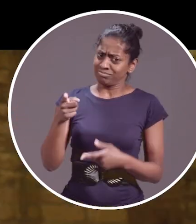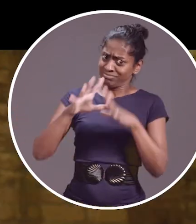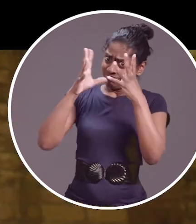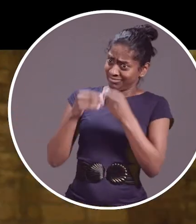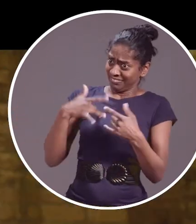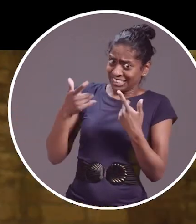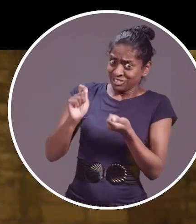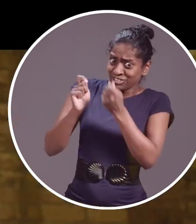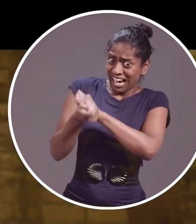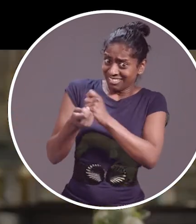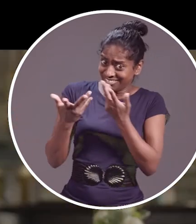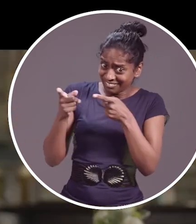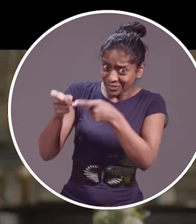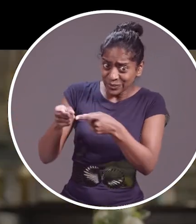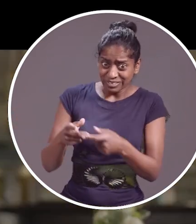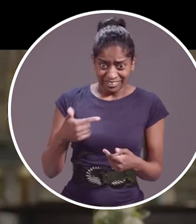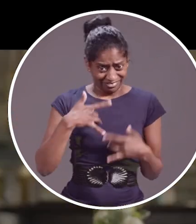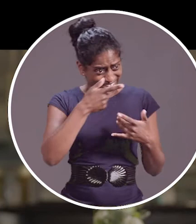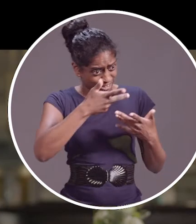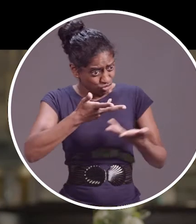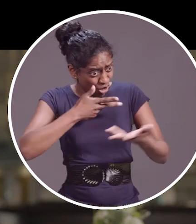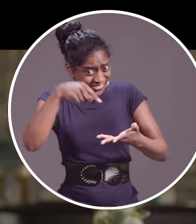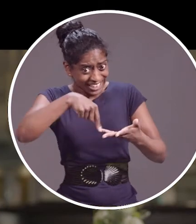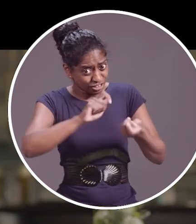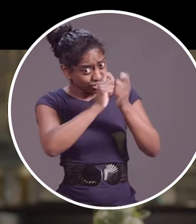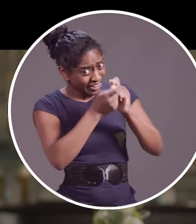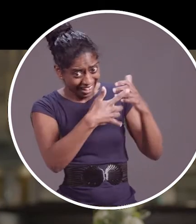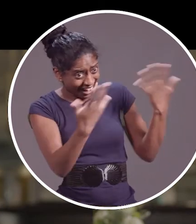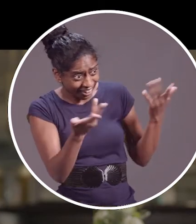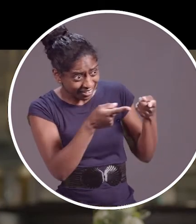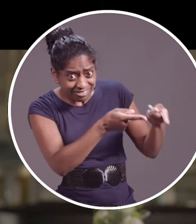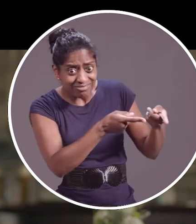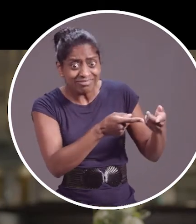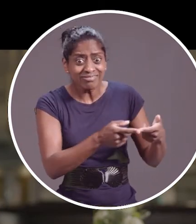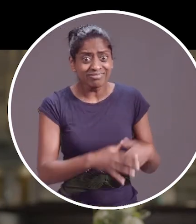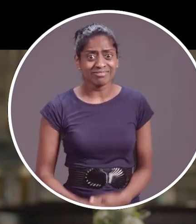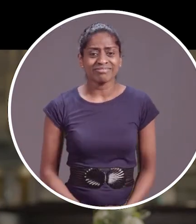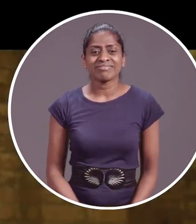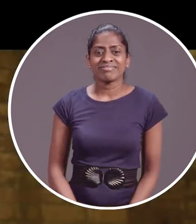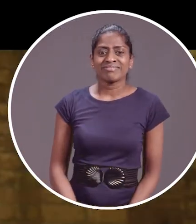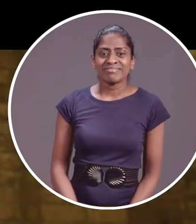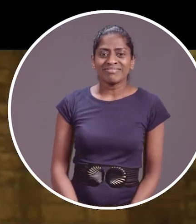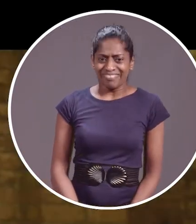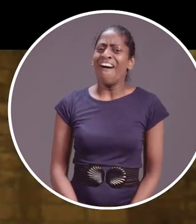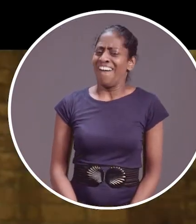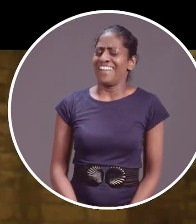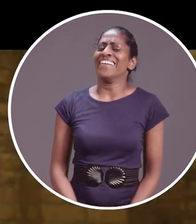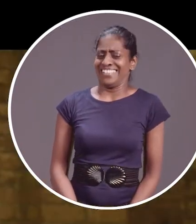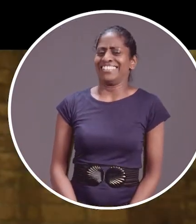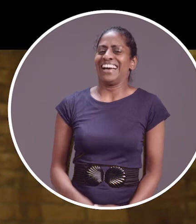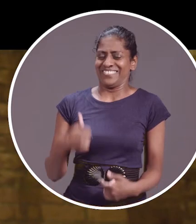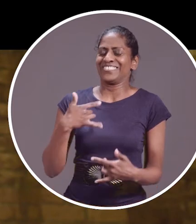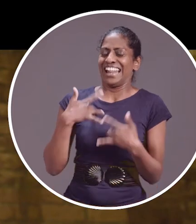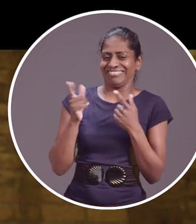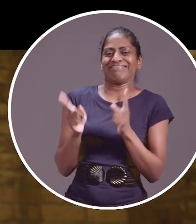changed anything for you? Has this conversation changed anything? Yes, I would